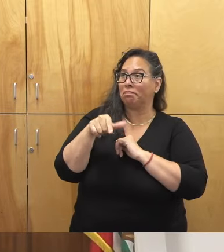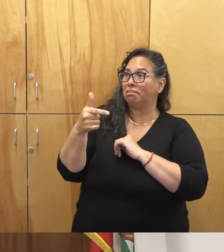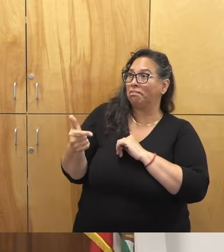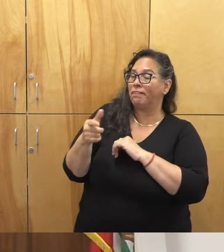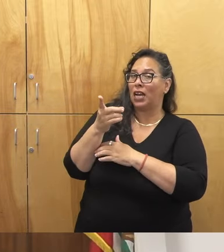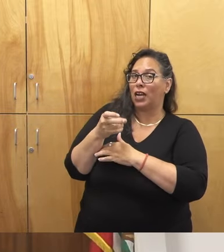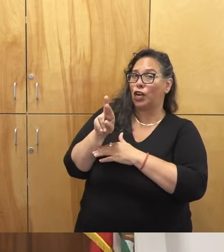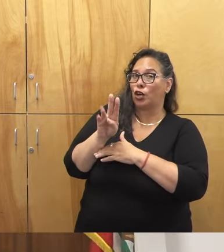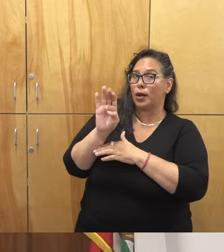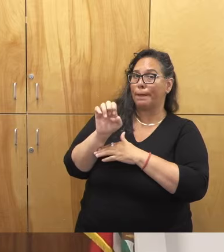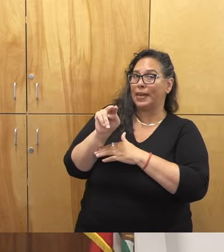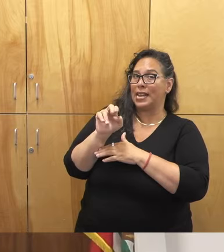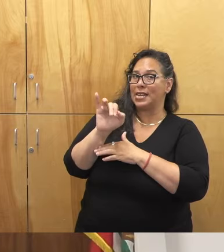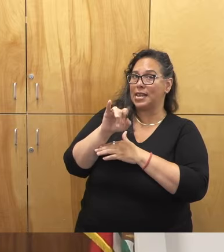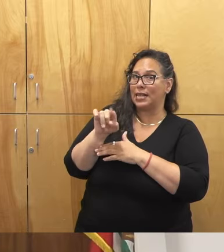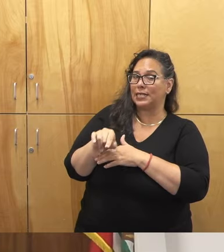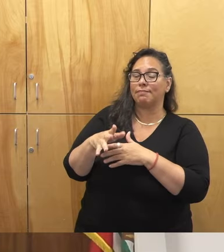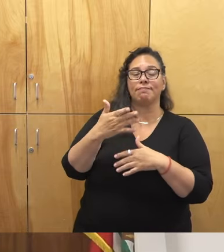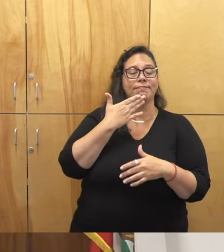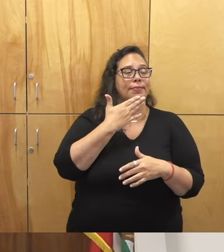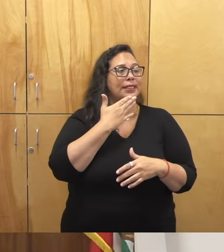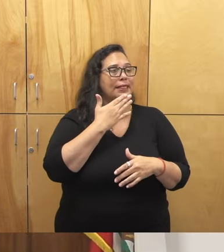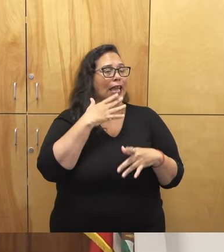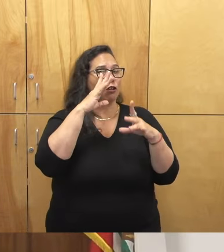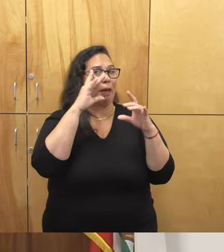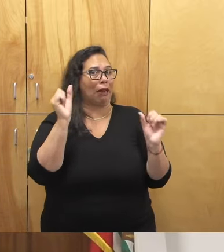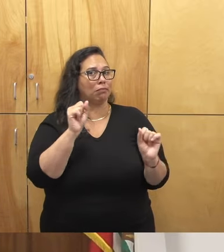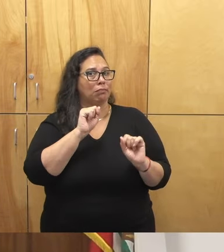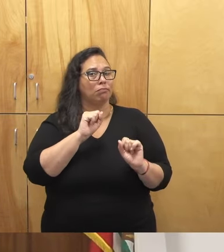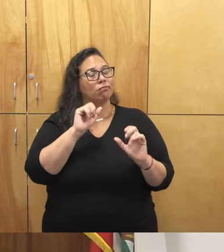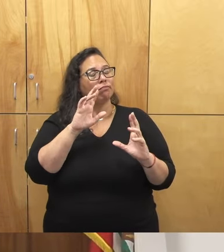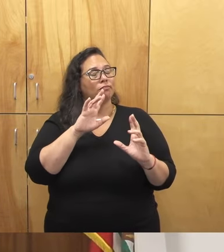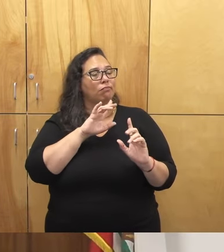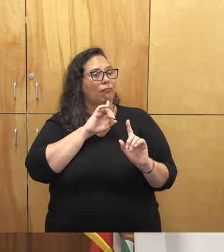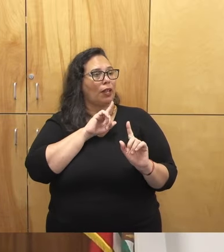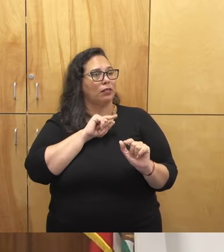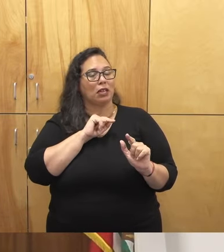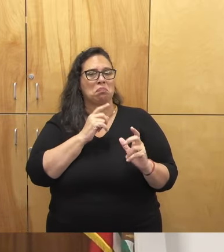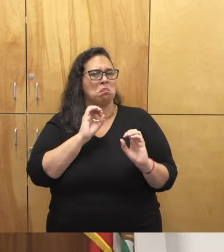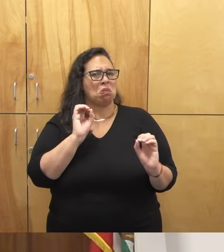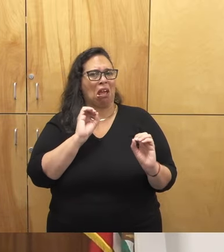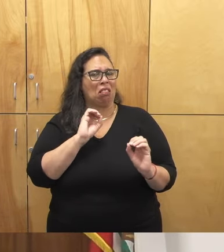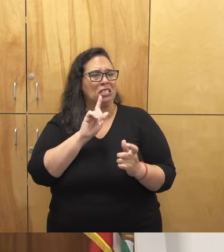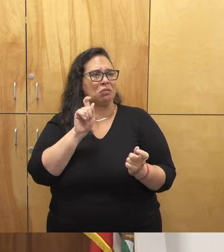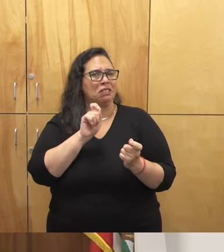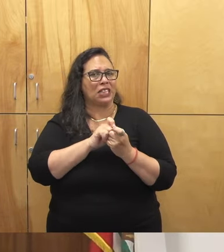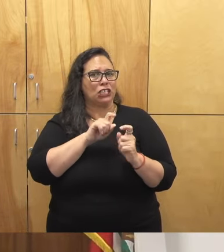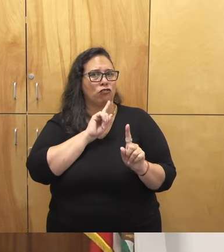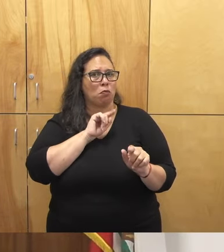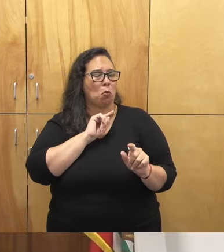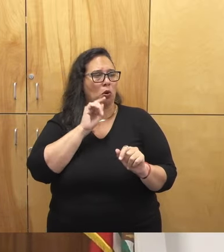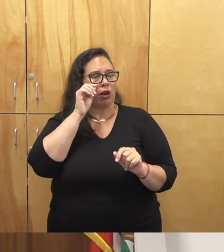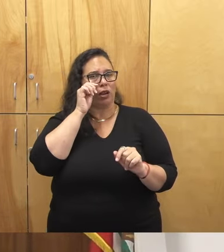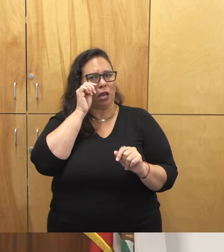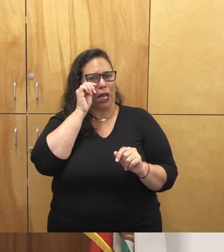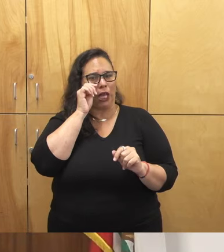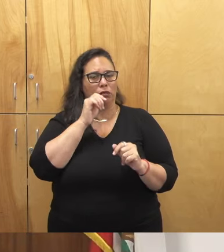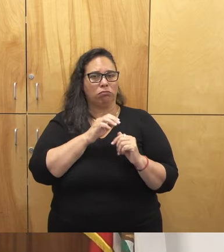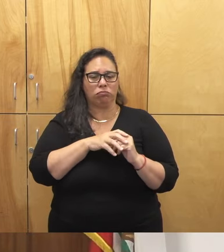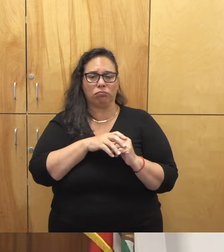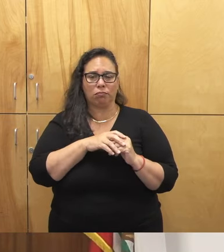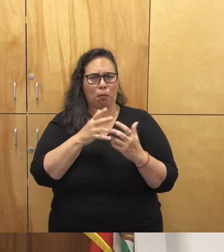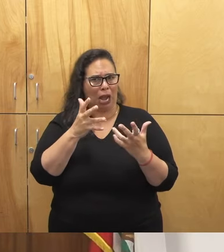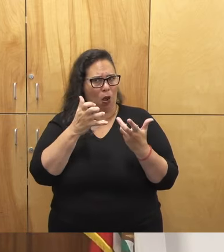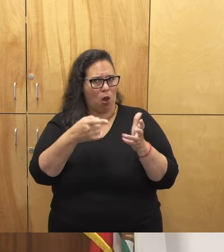Benitez. Thank you, Madam President. Nothing to report on specifically for today, but I did